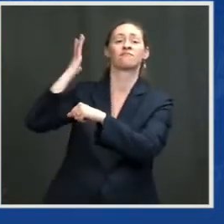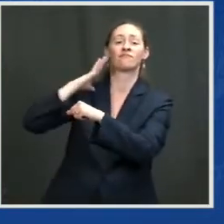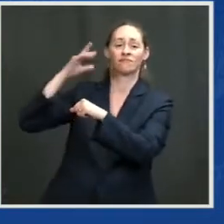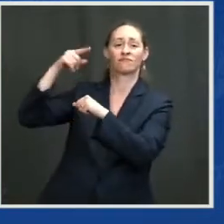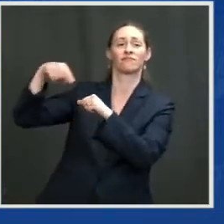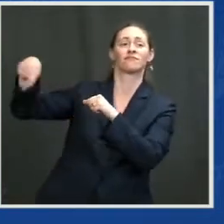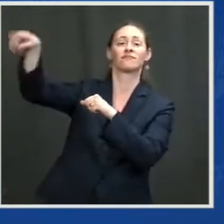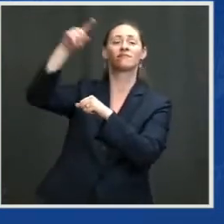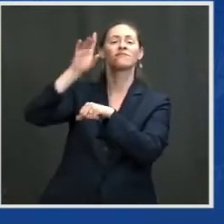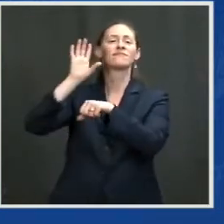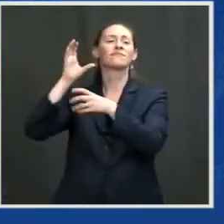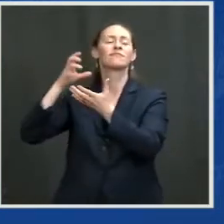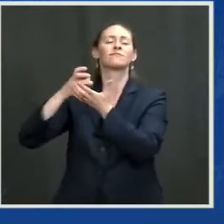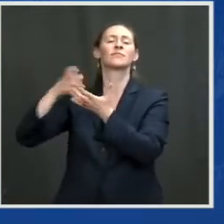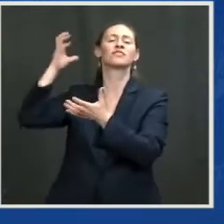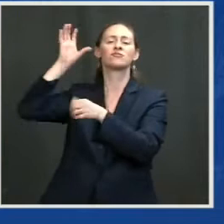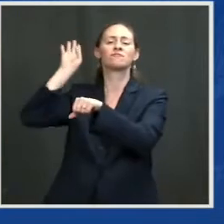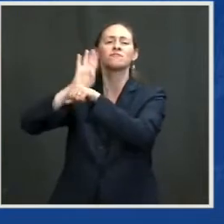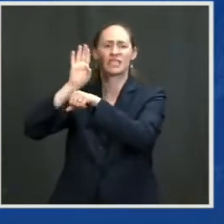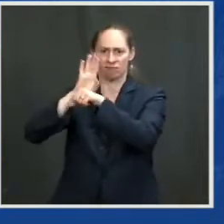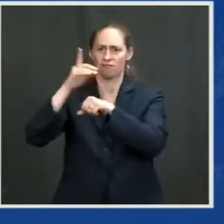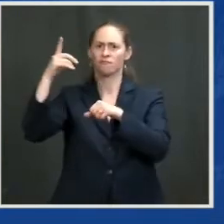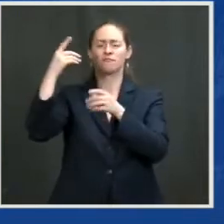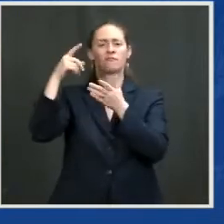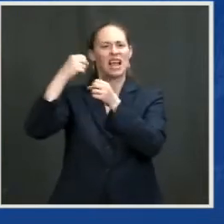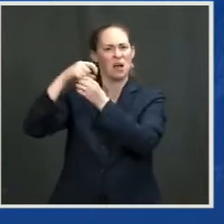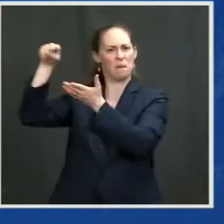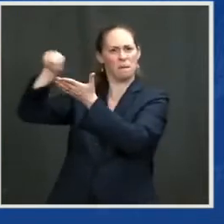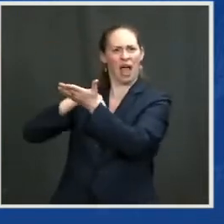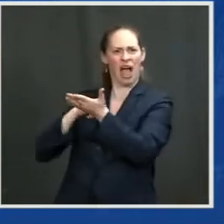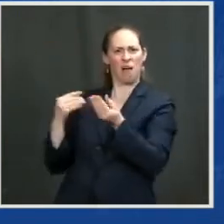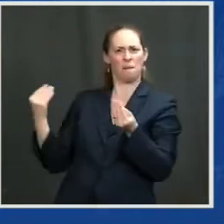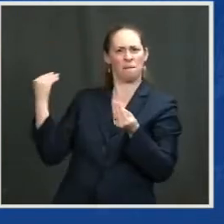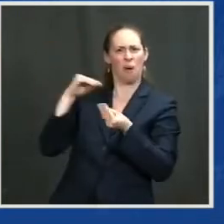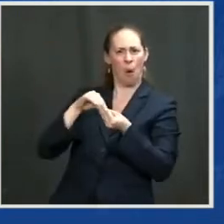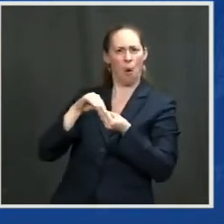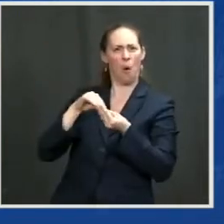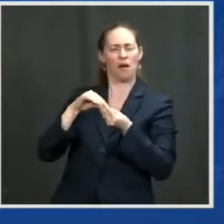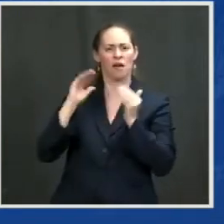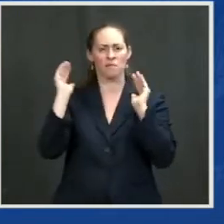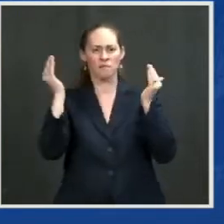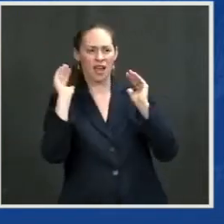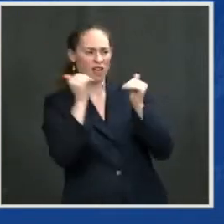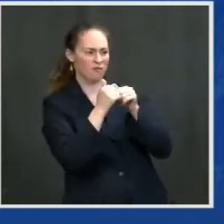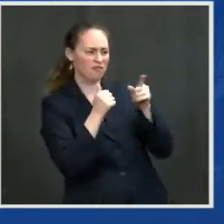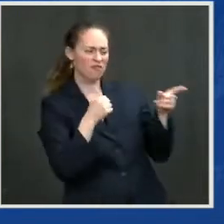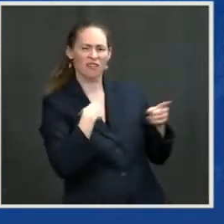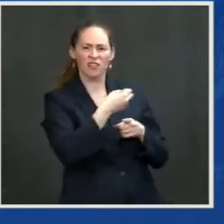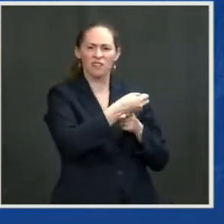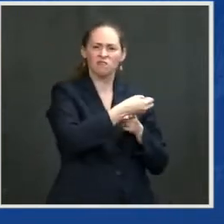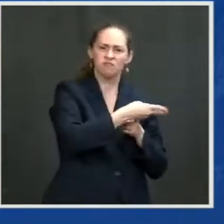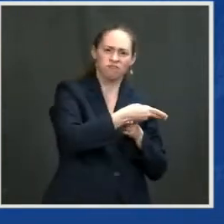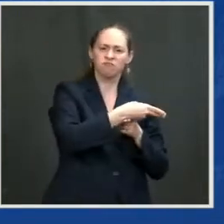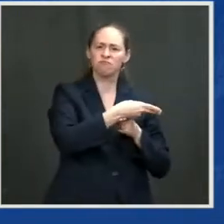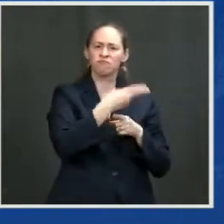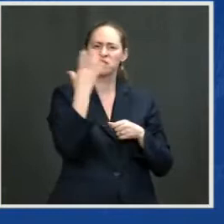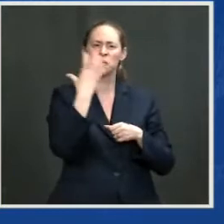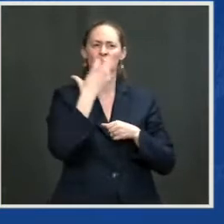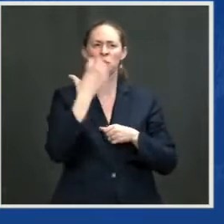corporation, the Fortune 500. Now it's 456 times. The mother would say, who died and left them boss?